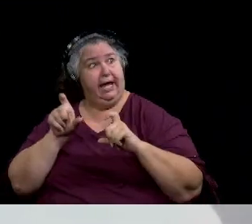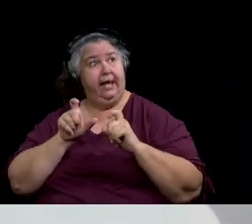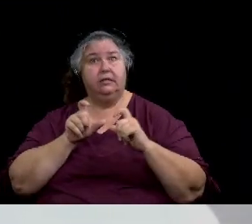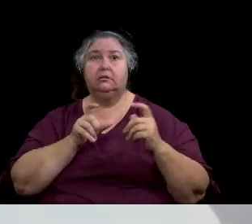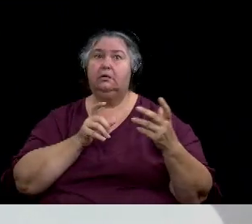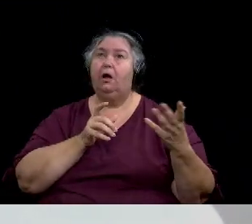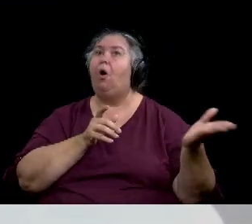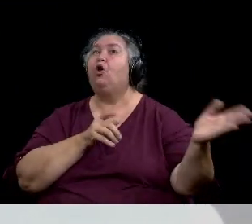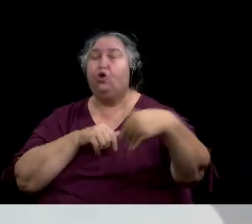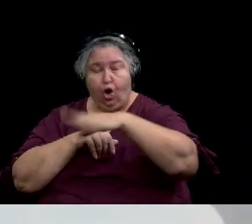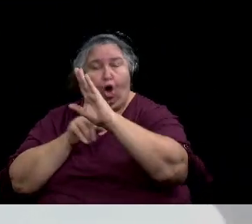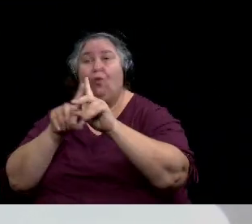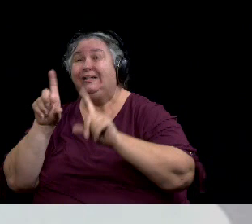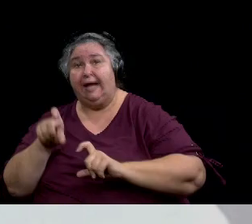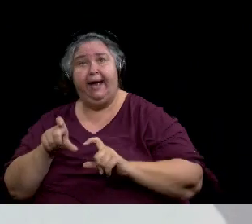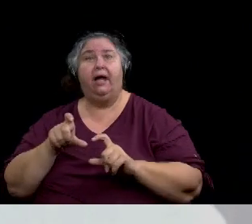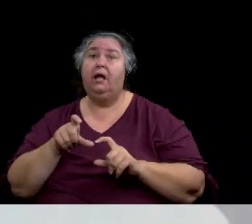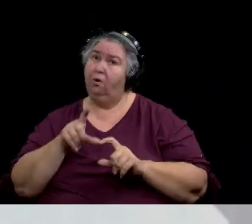yet?